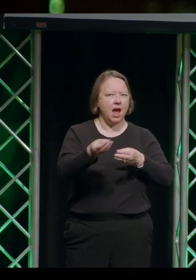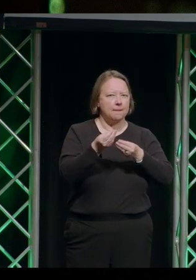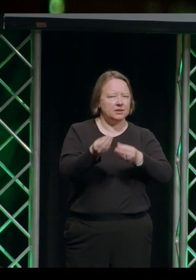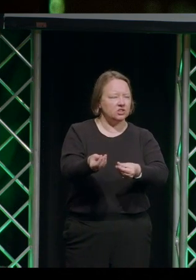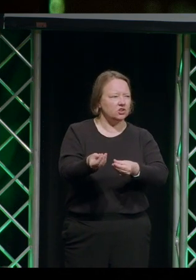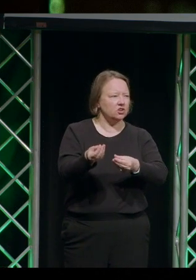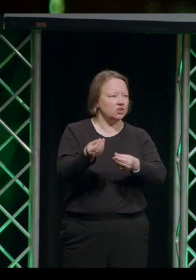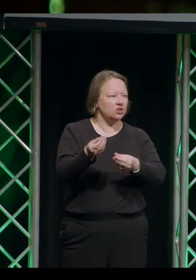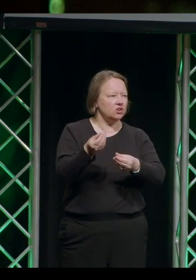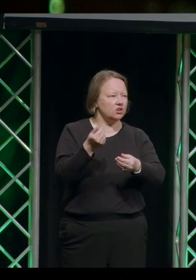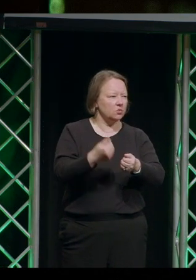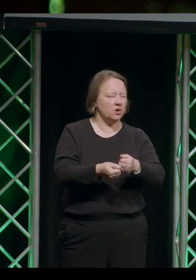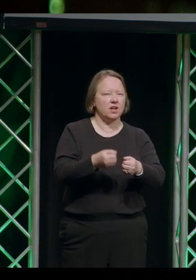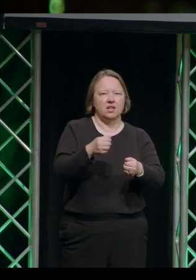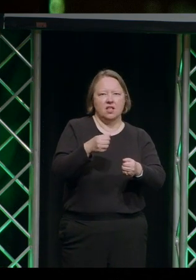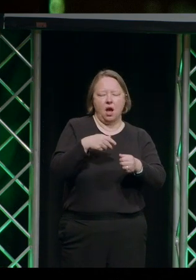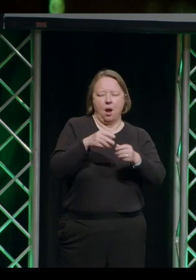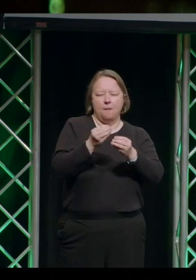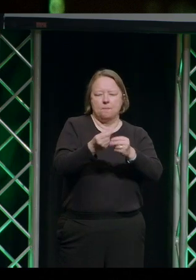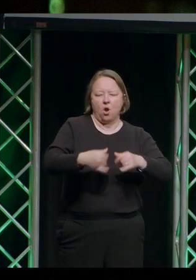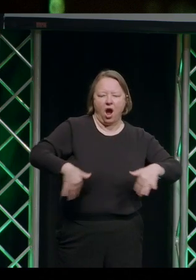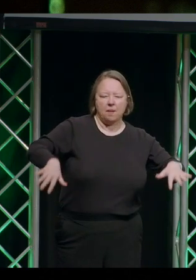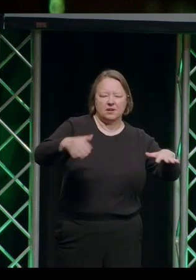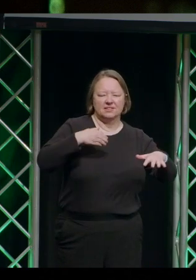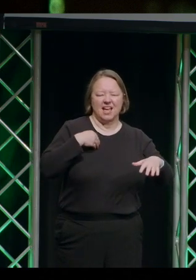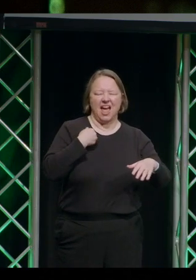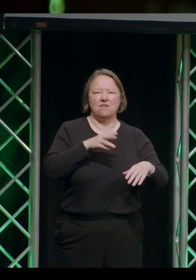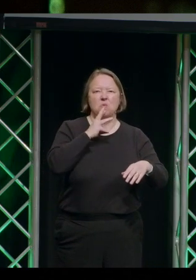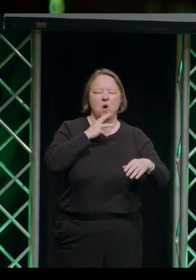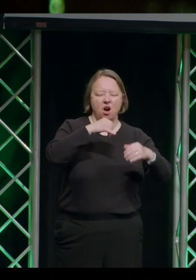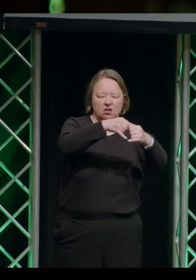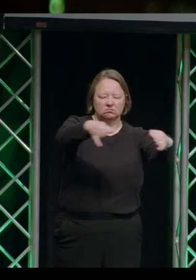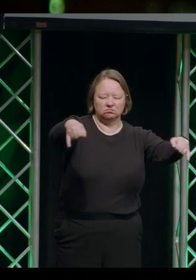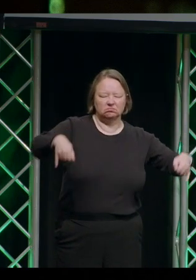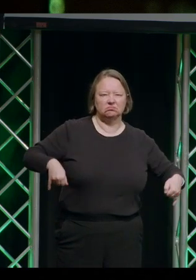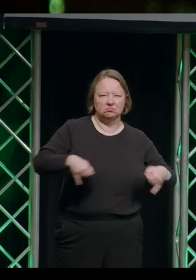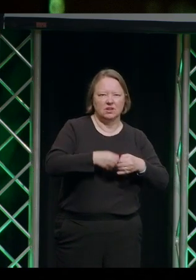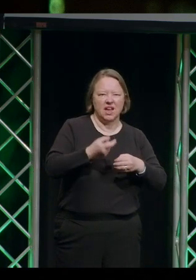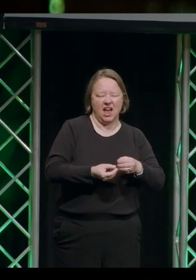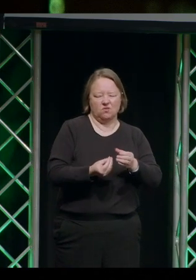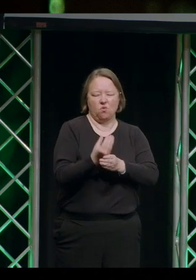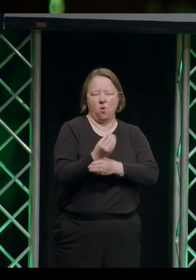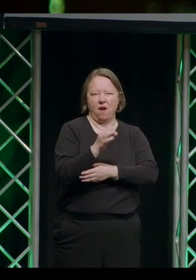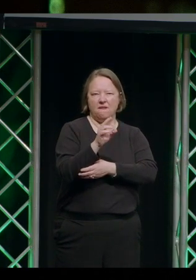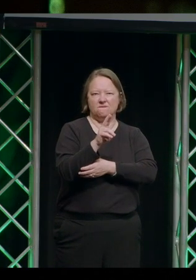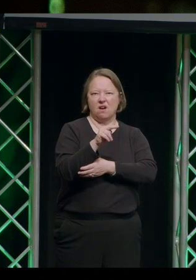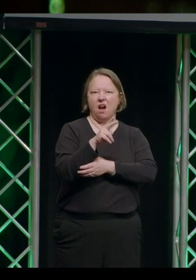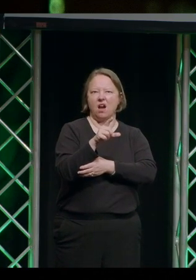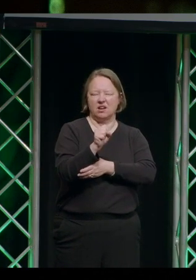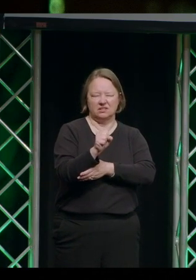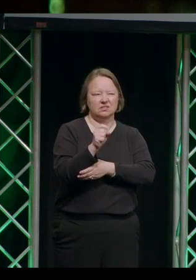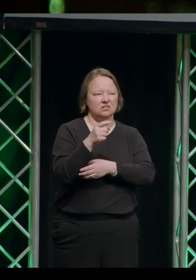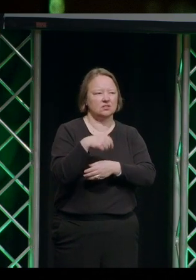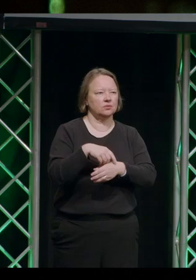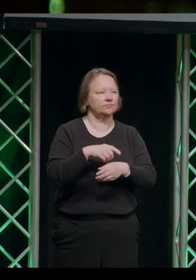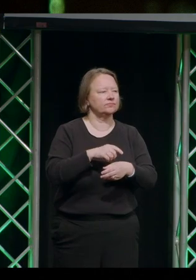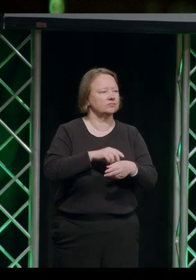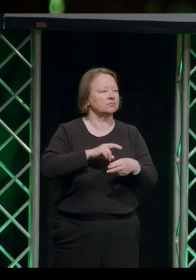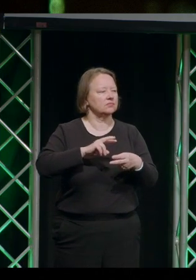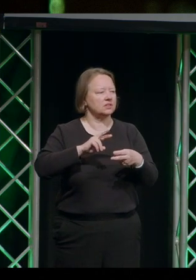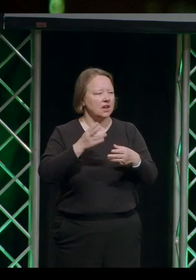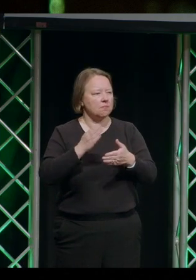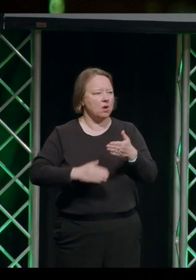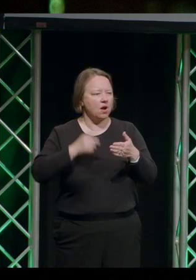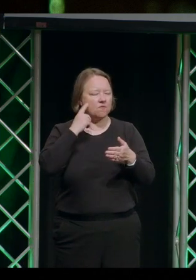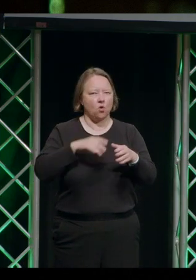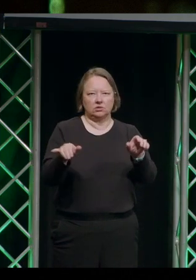around water barrier properties, fungal growth, that kind of thing. So that's the first in terms of performance. The second in terms of